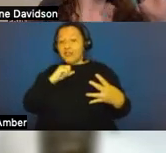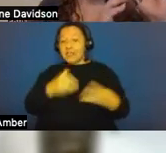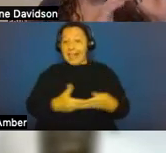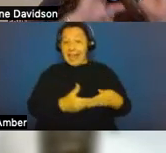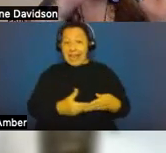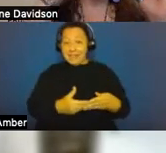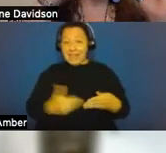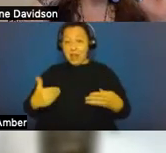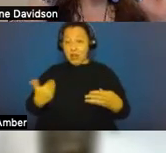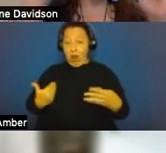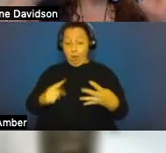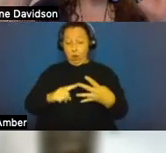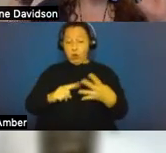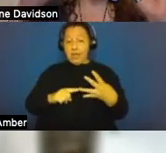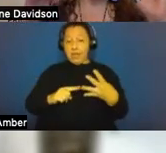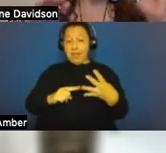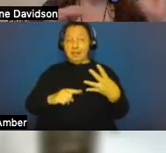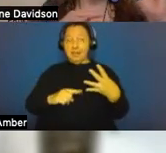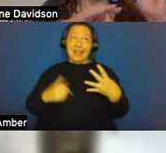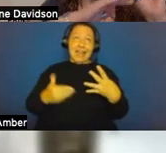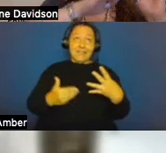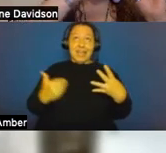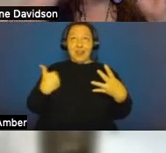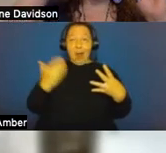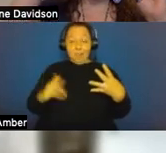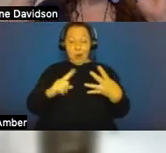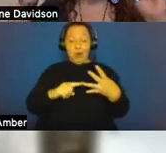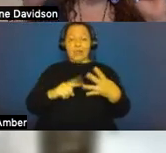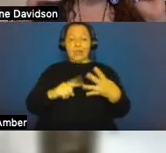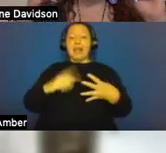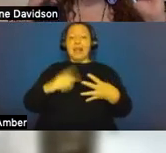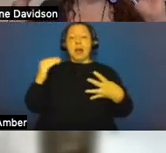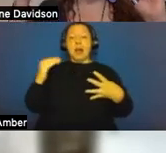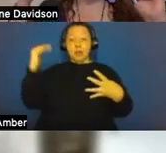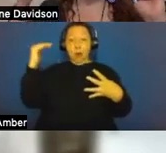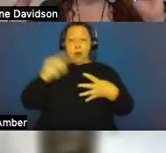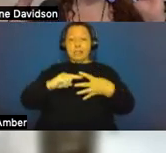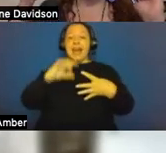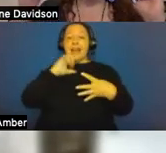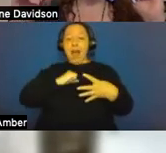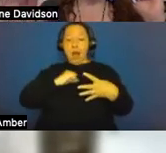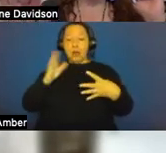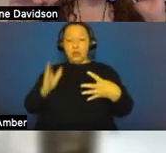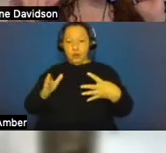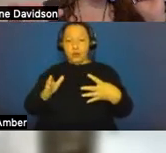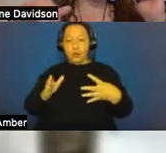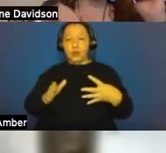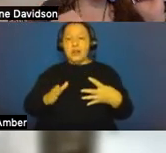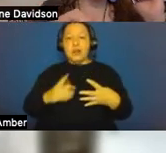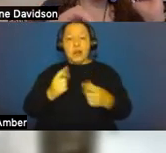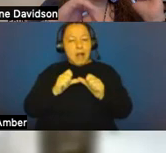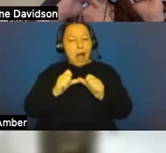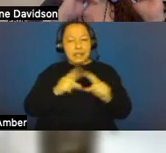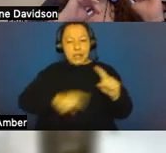person, an adult, an elder. And so we're constantly moving in a circle. And our elements are the same, right? Fire,